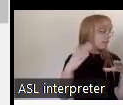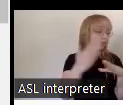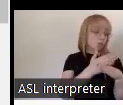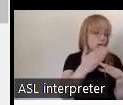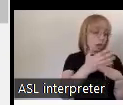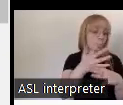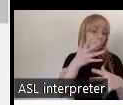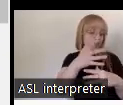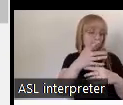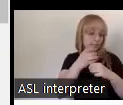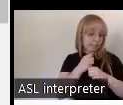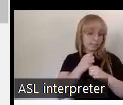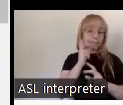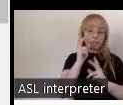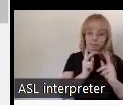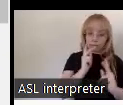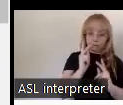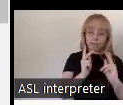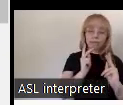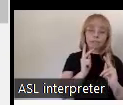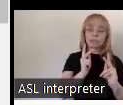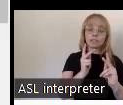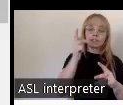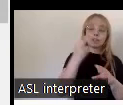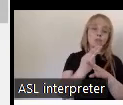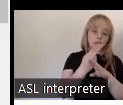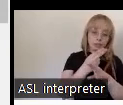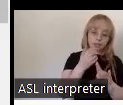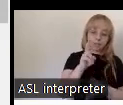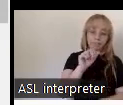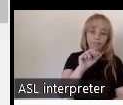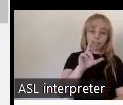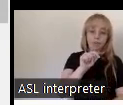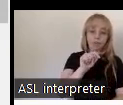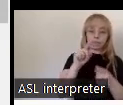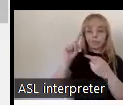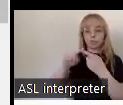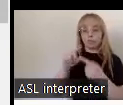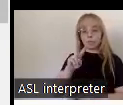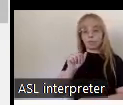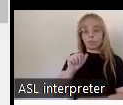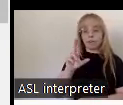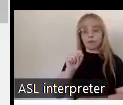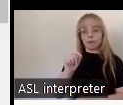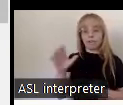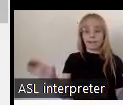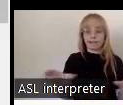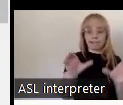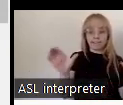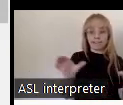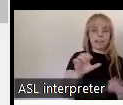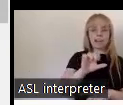received with people within the vault to vault activities. And contacts, just like any